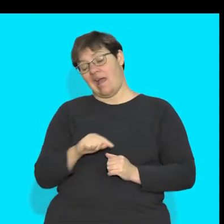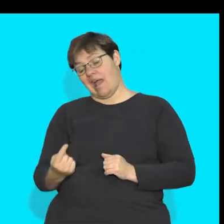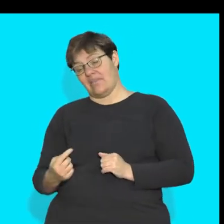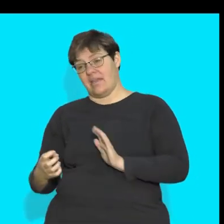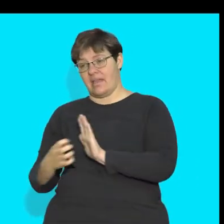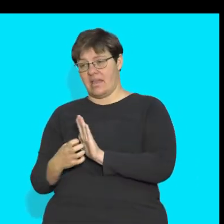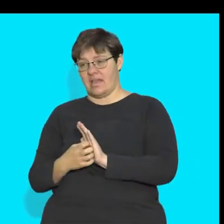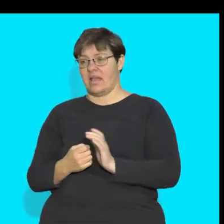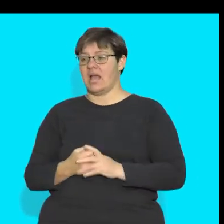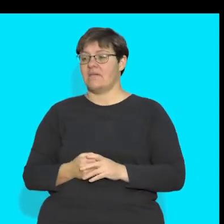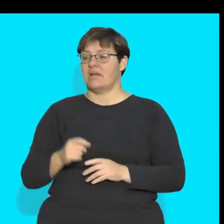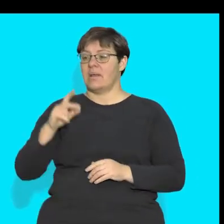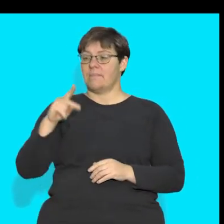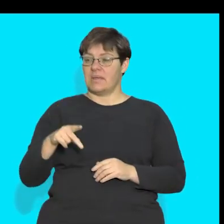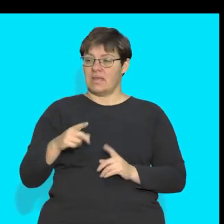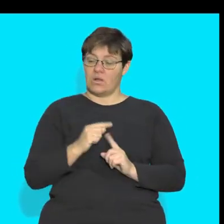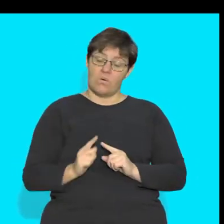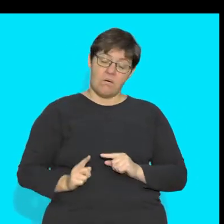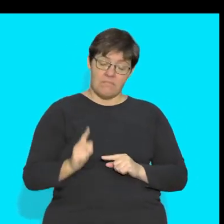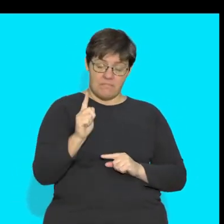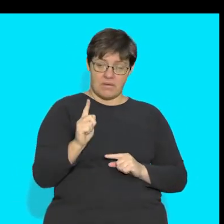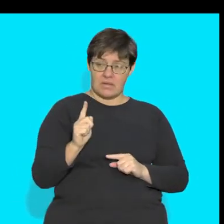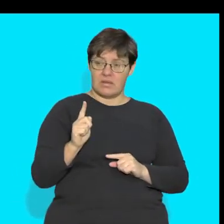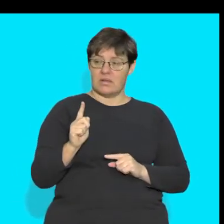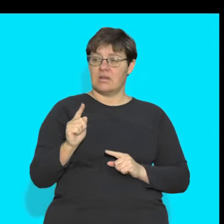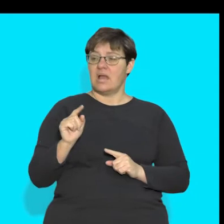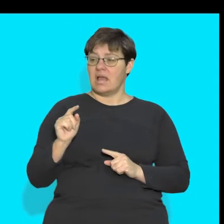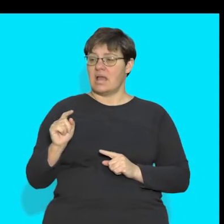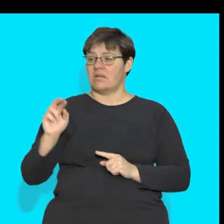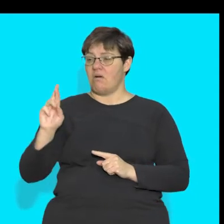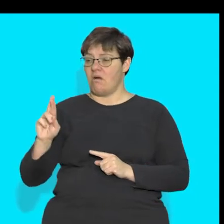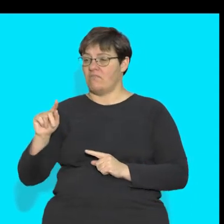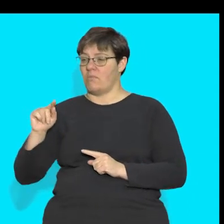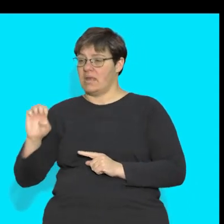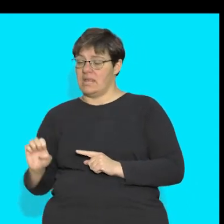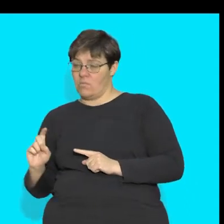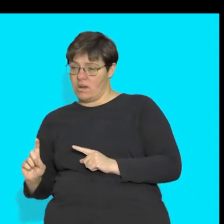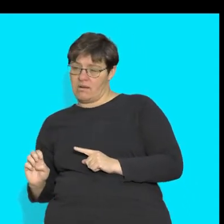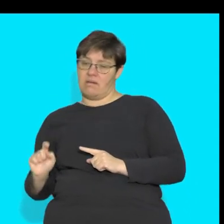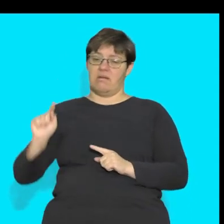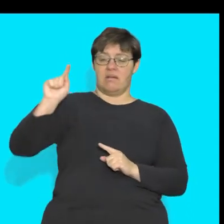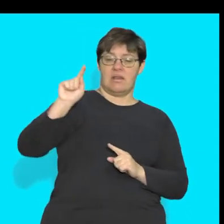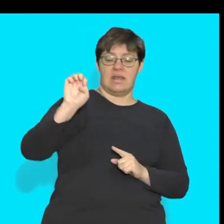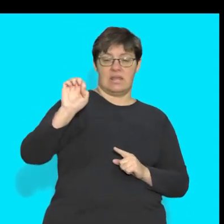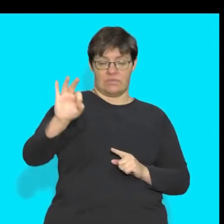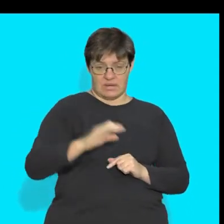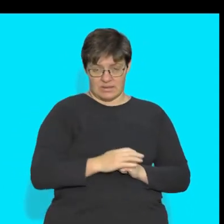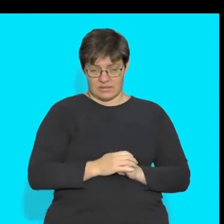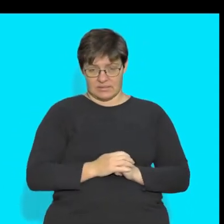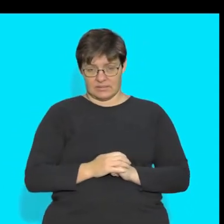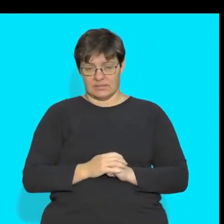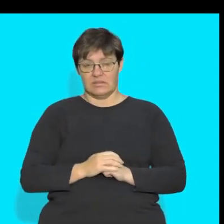other diagram, we've got P going from E1 to E2 and R going from E1 to E3. Then they